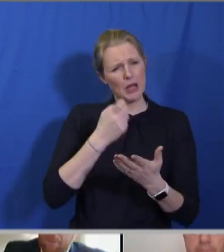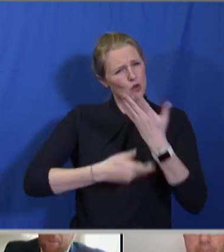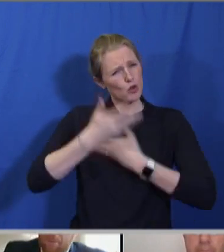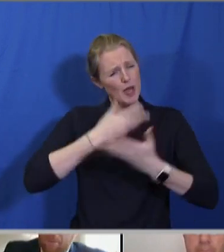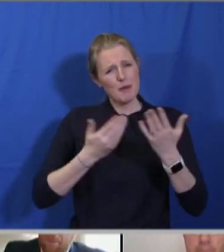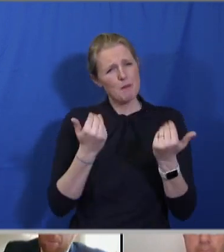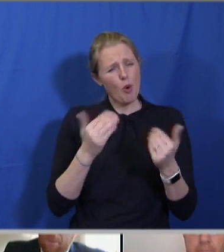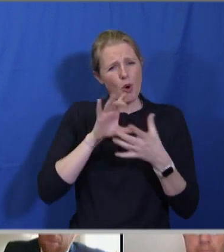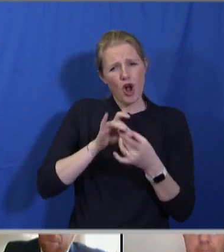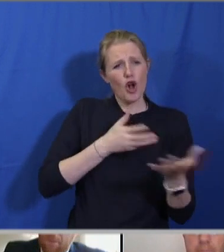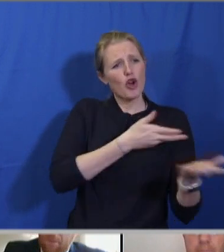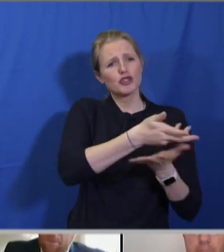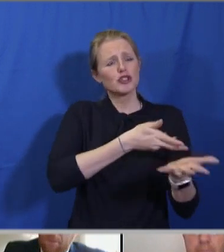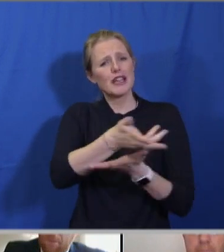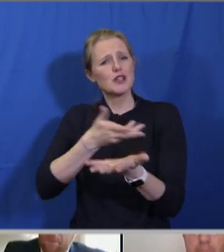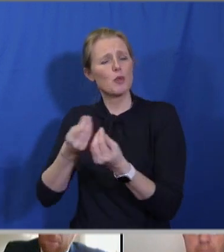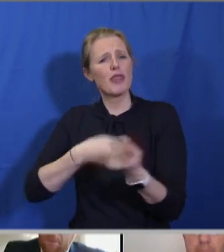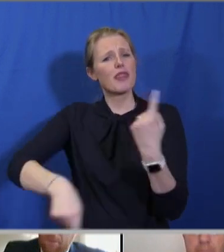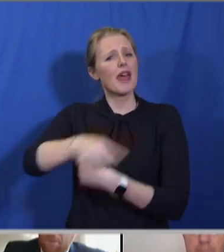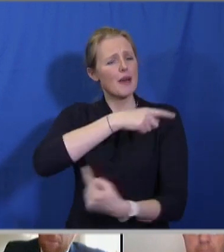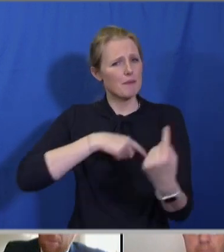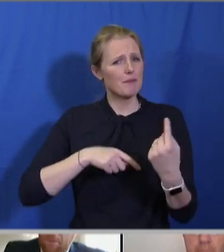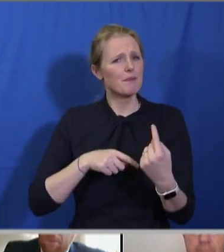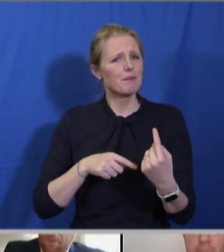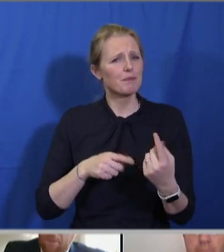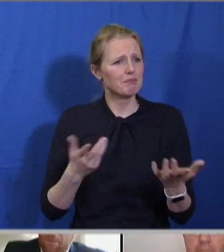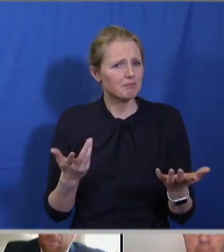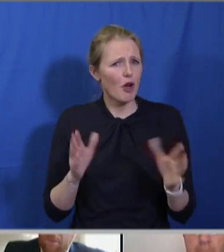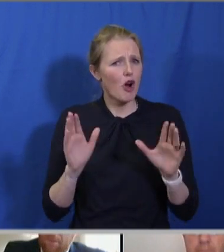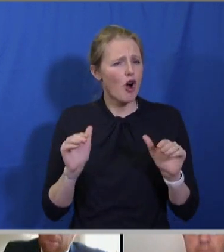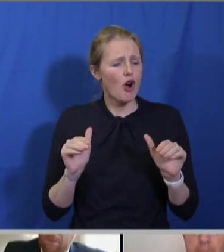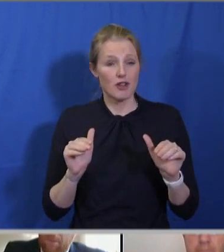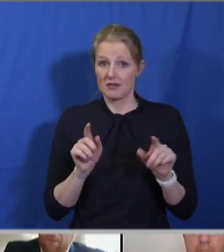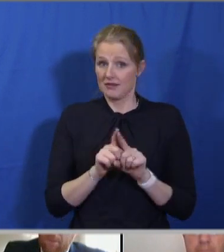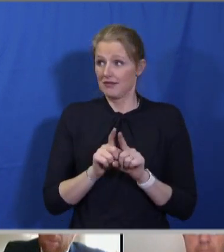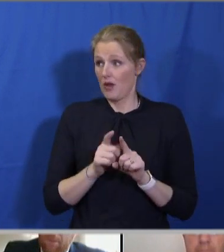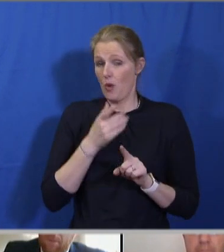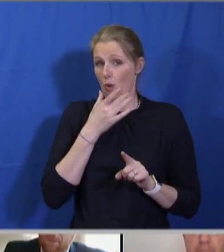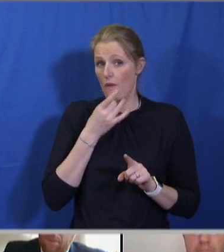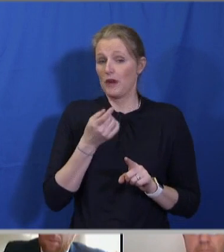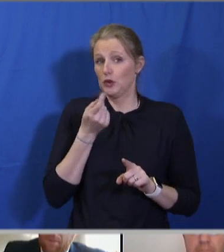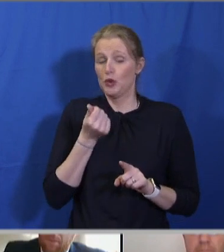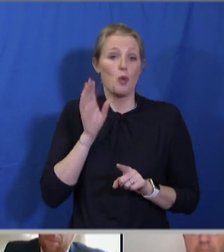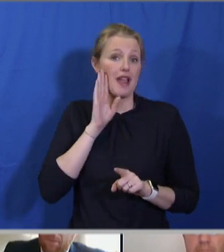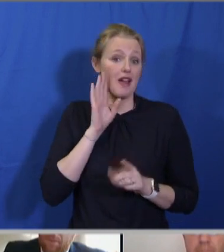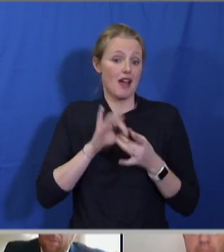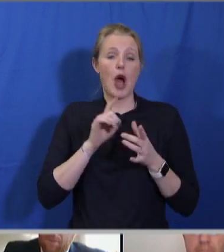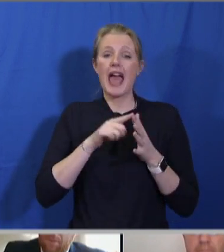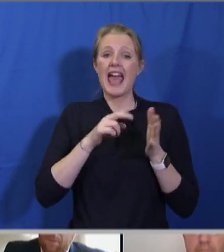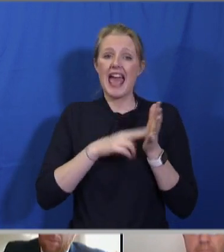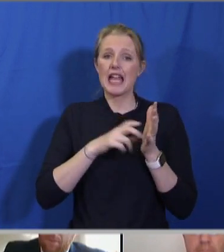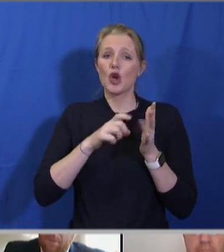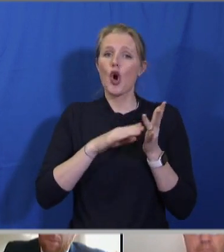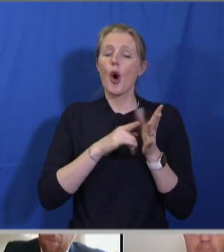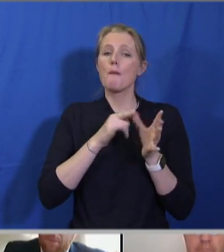and whether, obviously we will be getting the much awaited briefing on Encompass soon